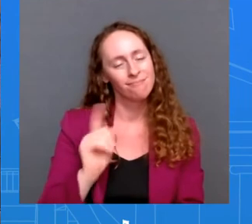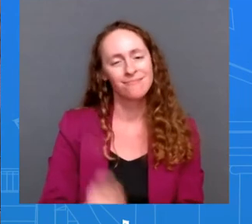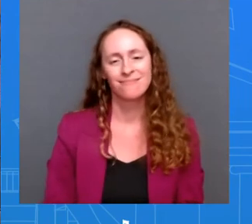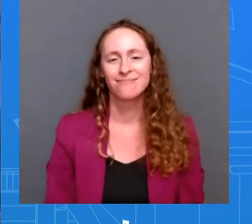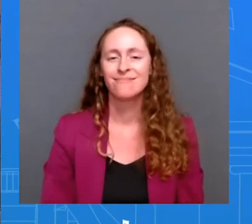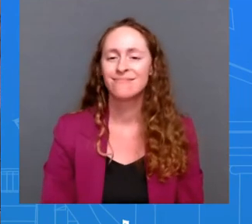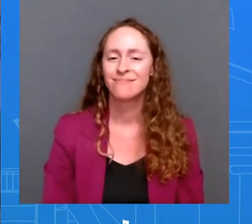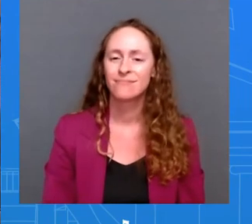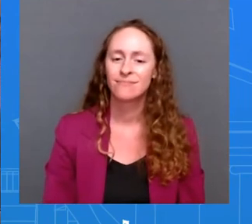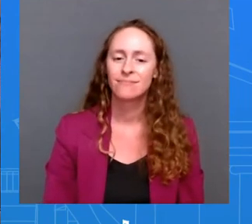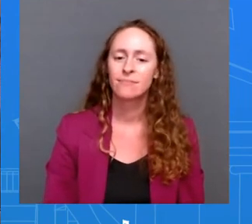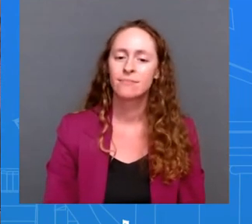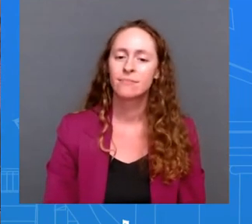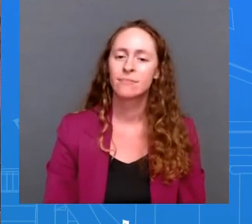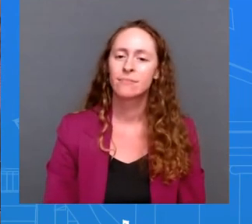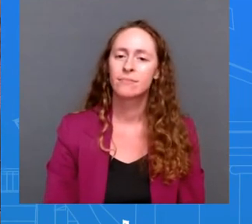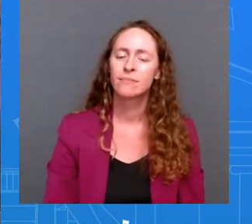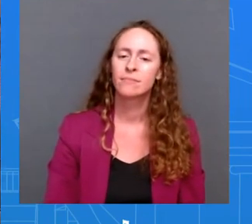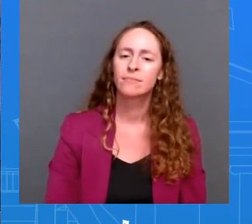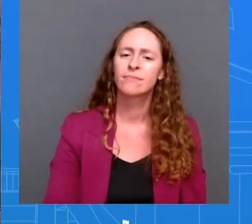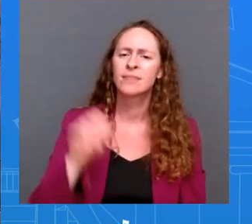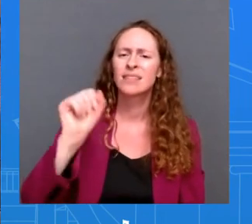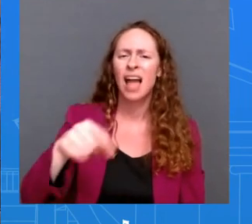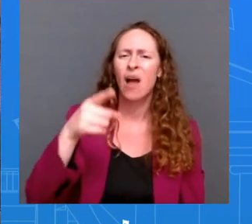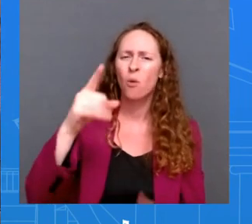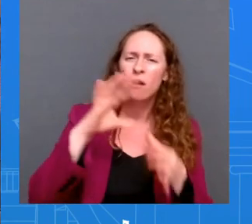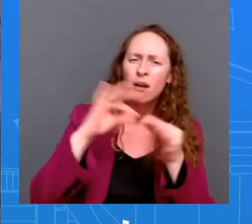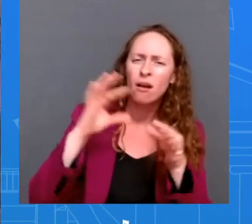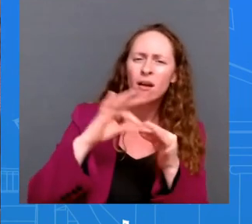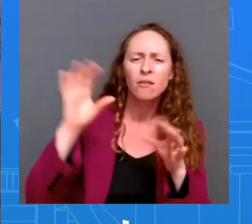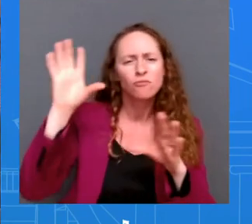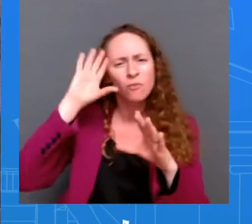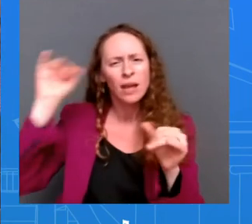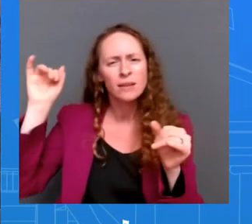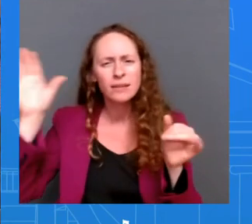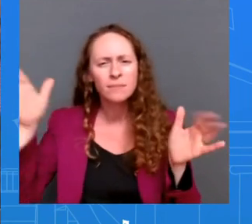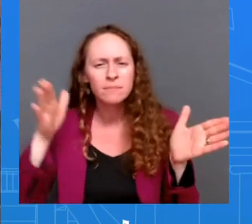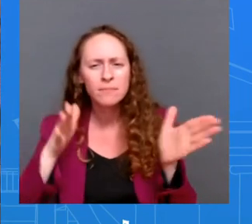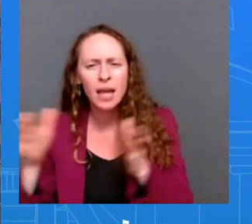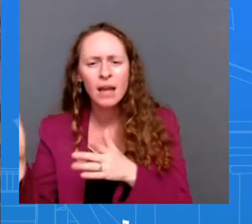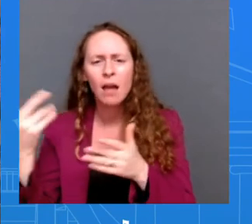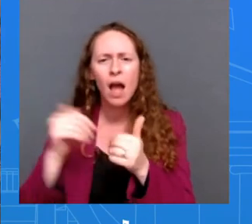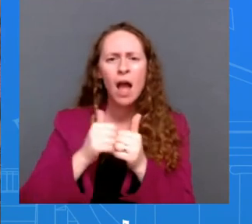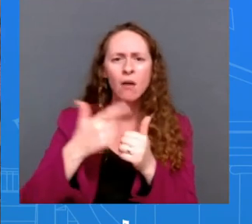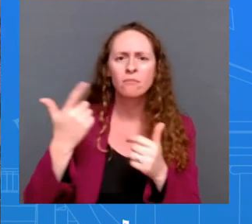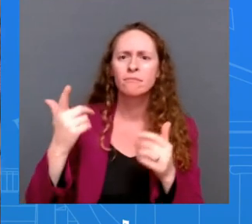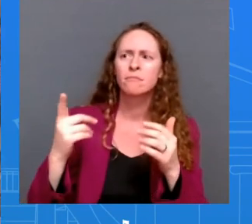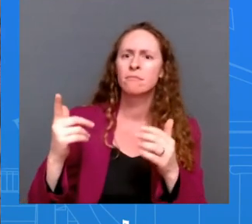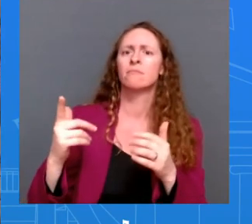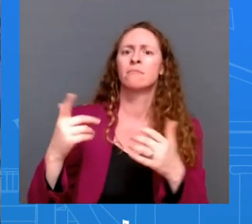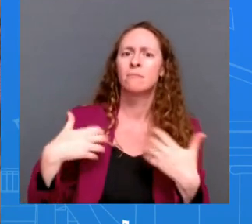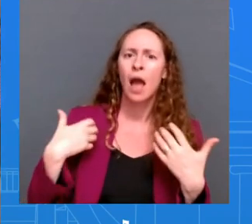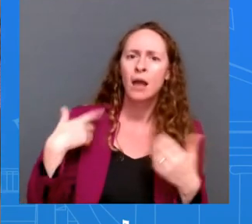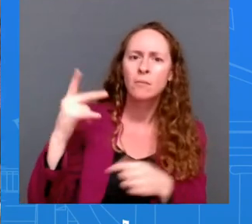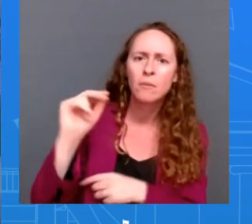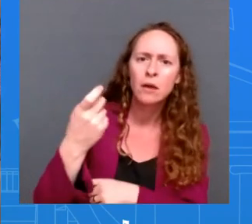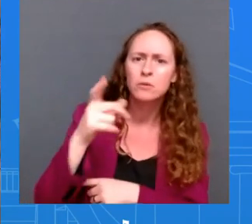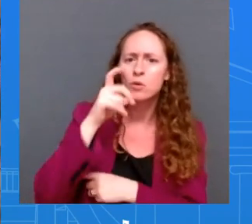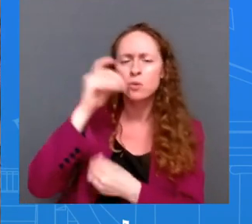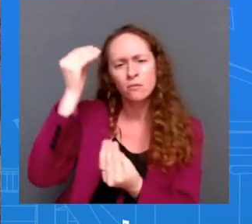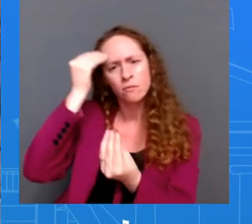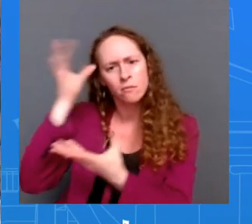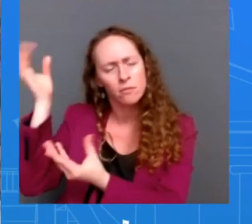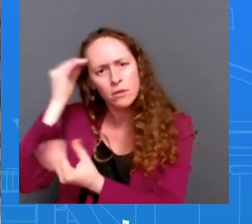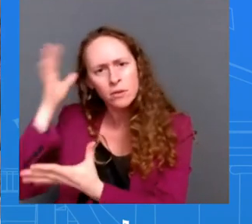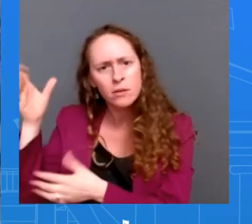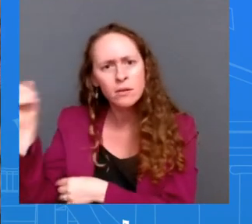was the first time he was briefed on this? How he's getting updates on case numbers, testing capacity, vaccine supply and distribution?